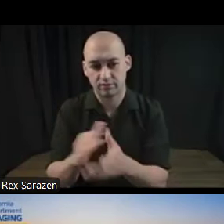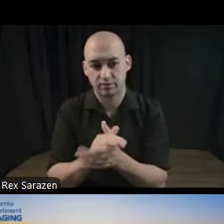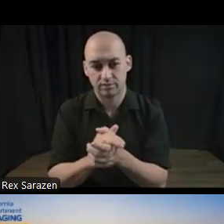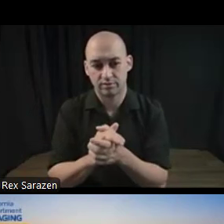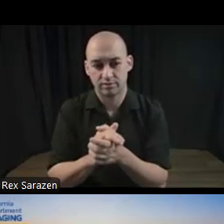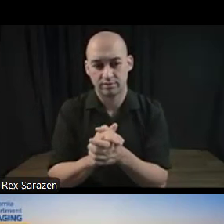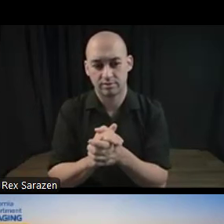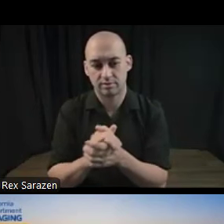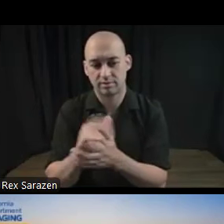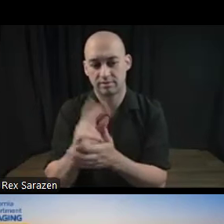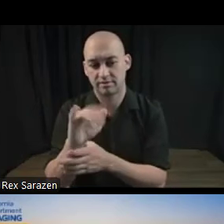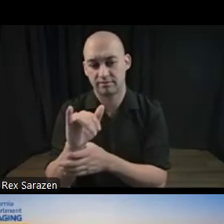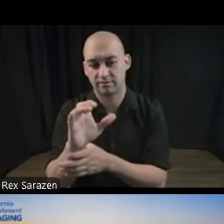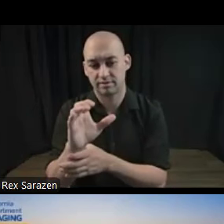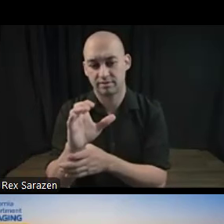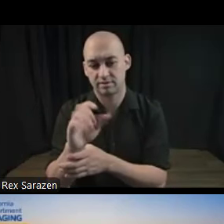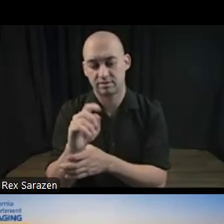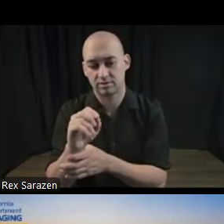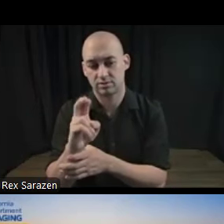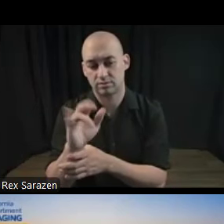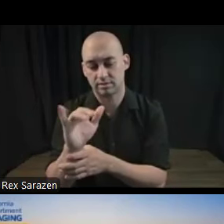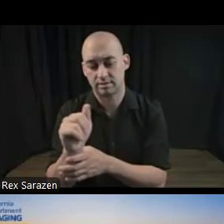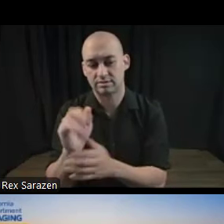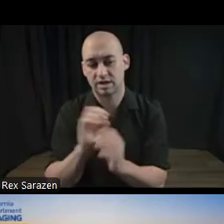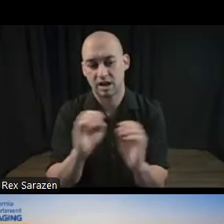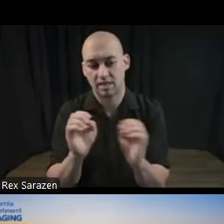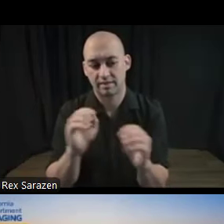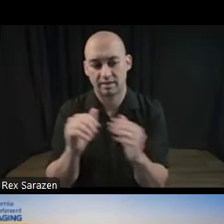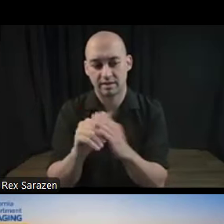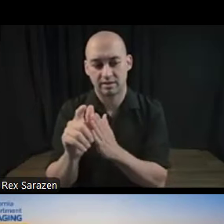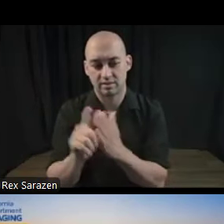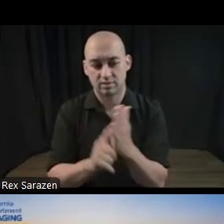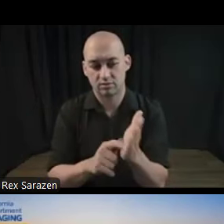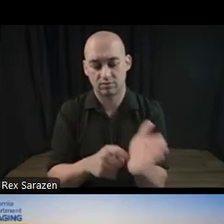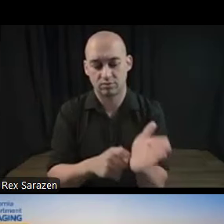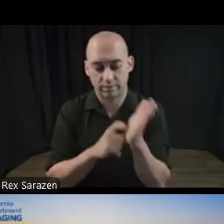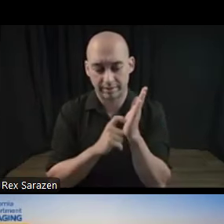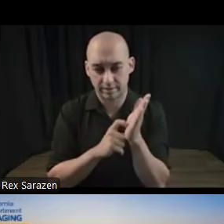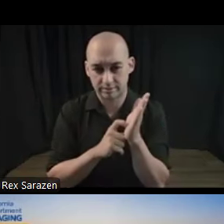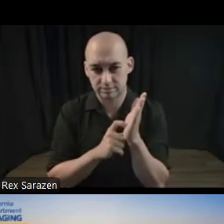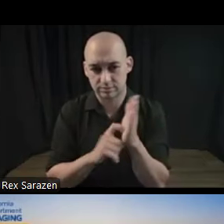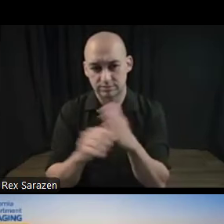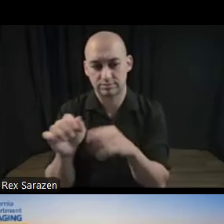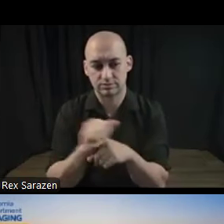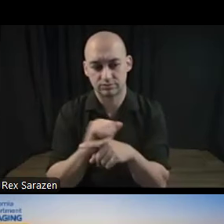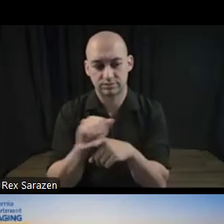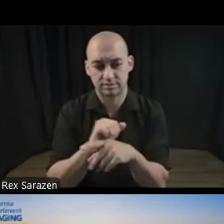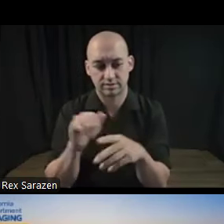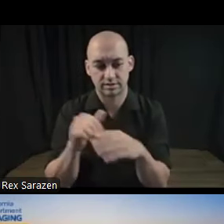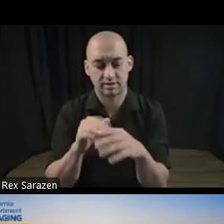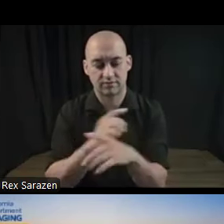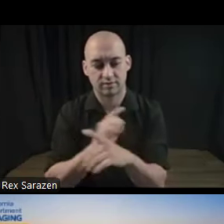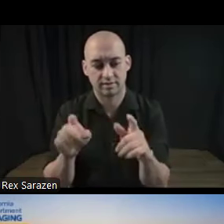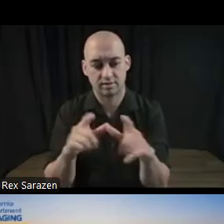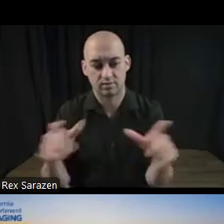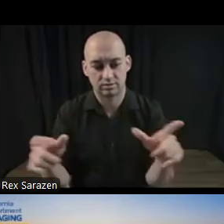But as Victoria stated, there's nothing in statute or regulations that requires the training in different languages. So that's